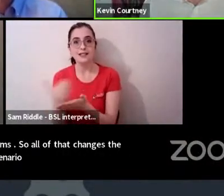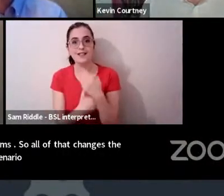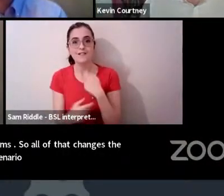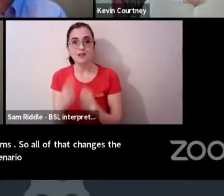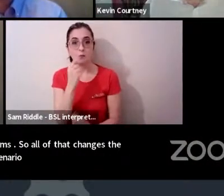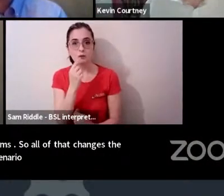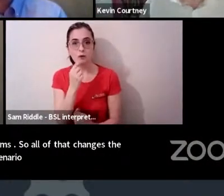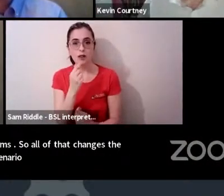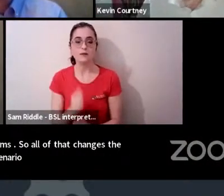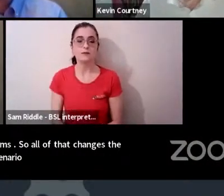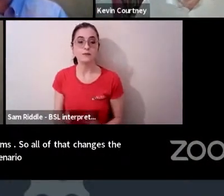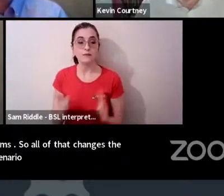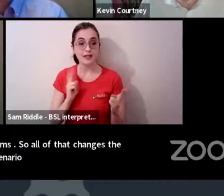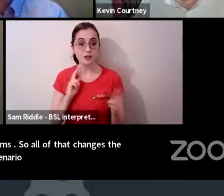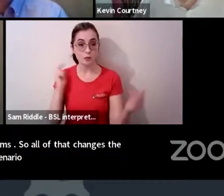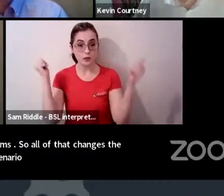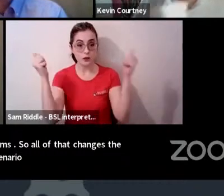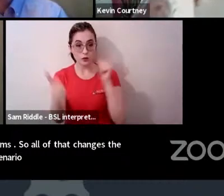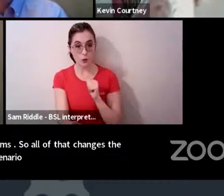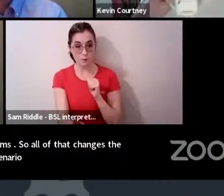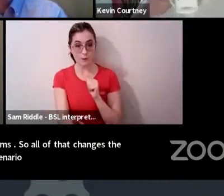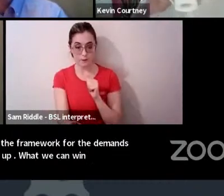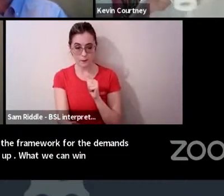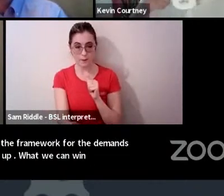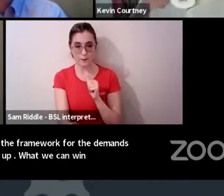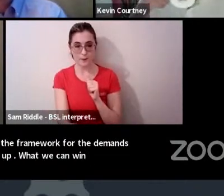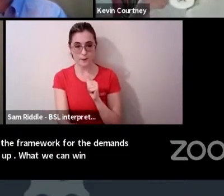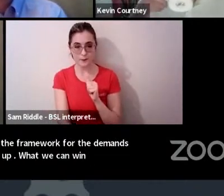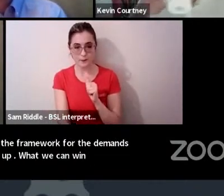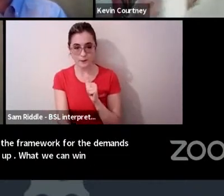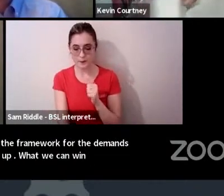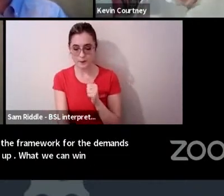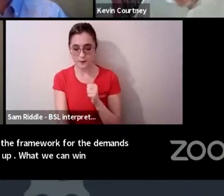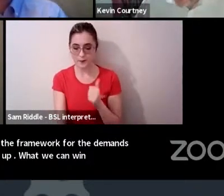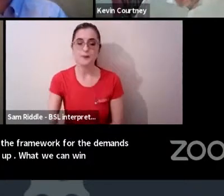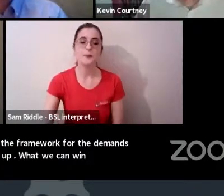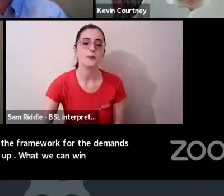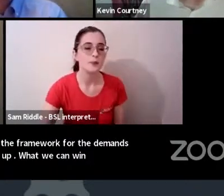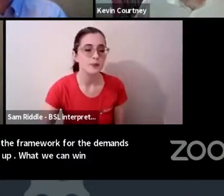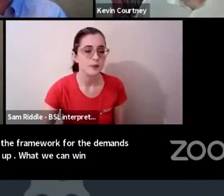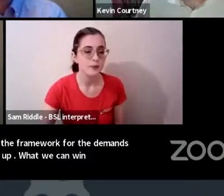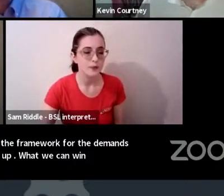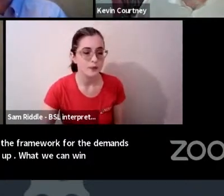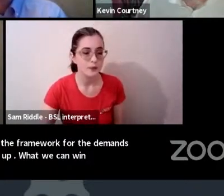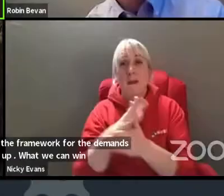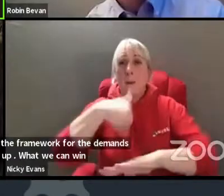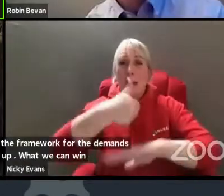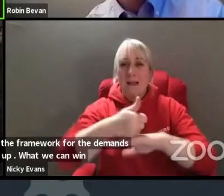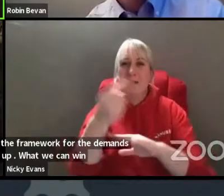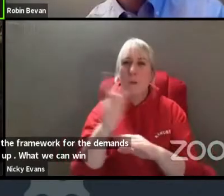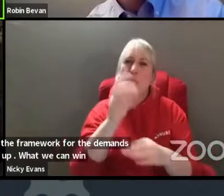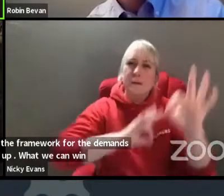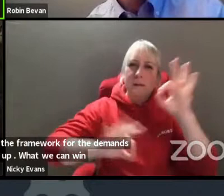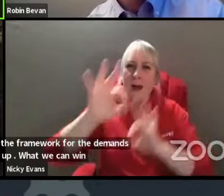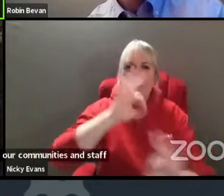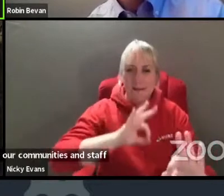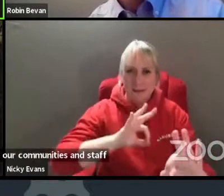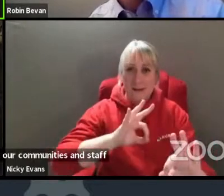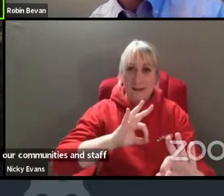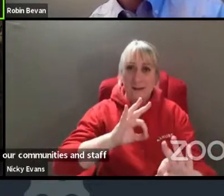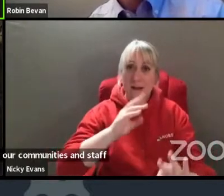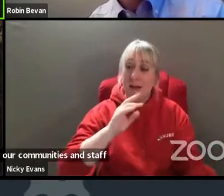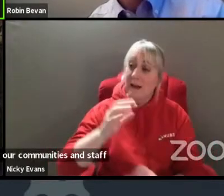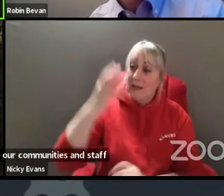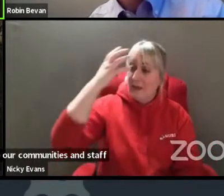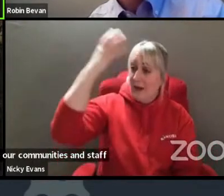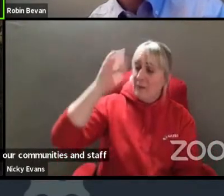So as Kevin has said, our position has always been based on the science. And what the government's own scientific advisory committee,